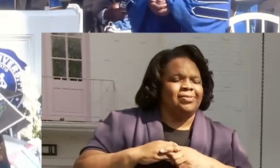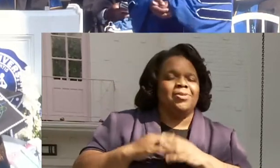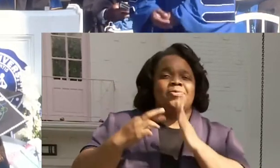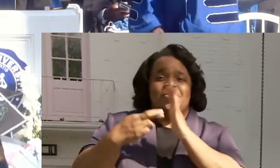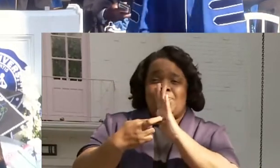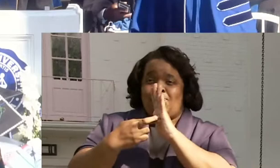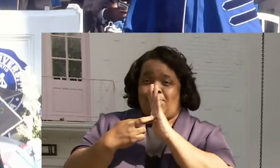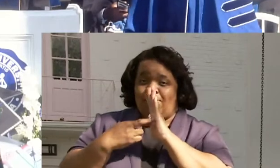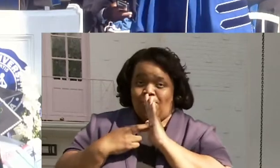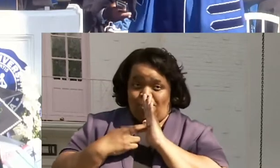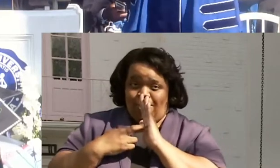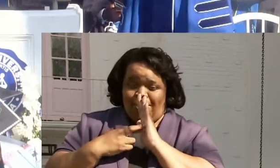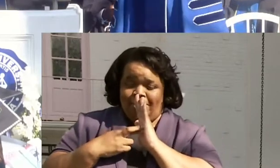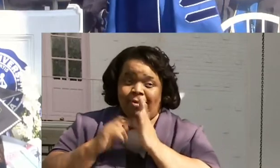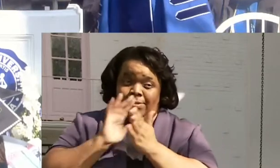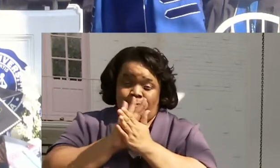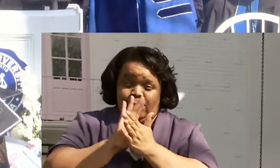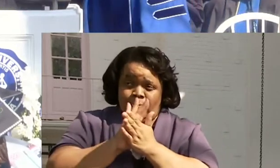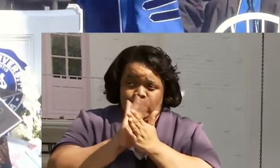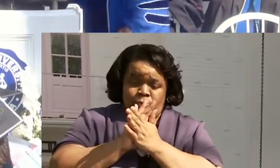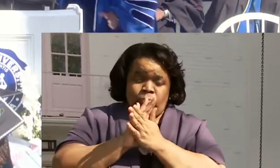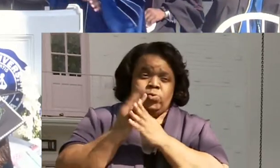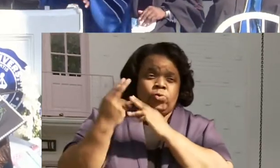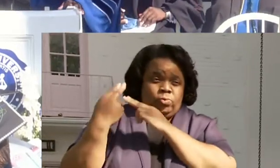and institutional obligations.